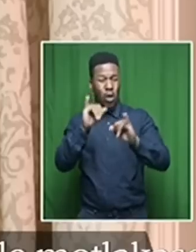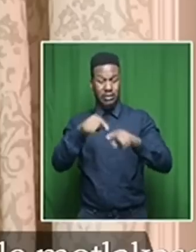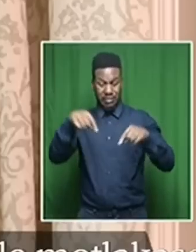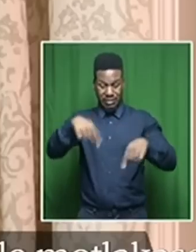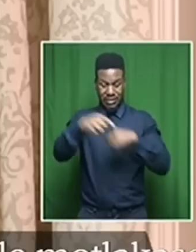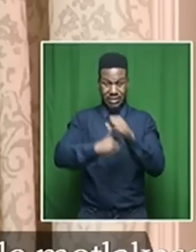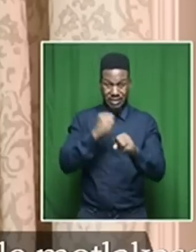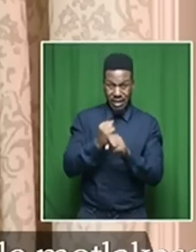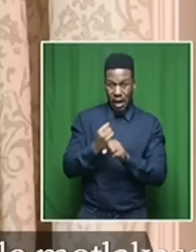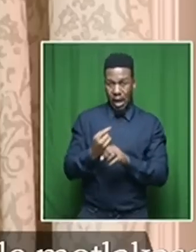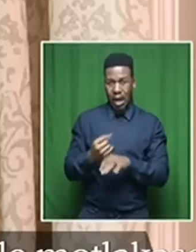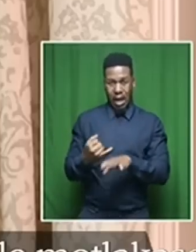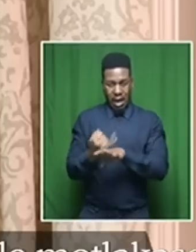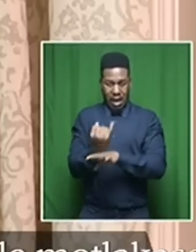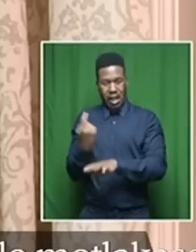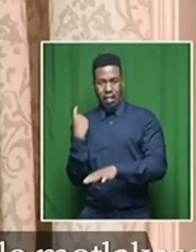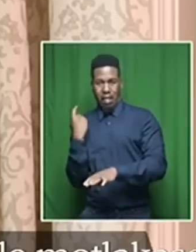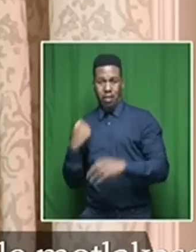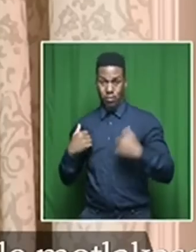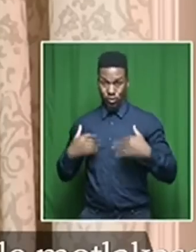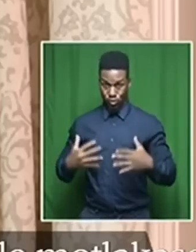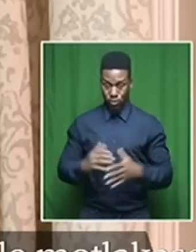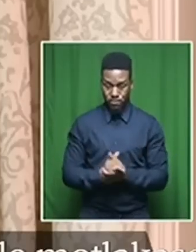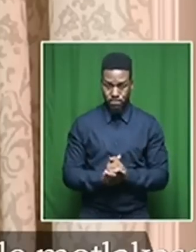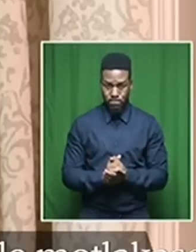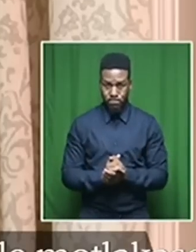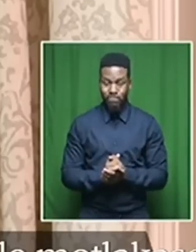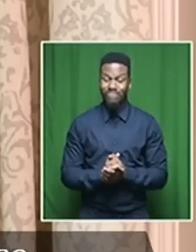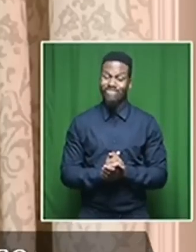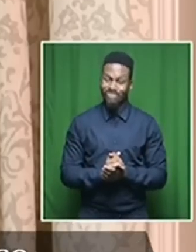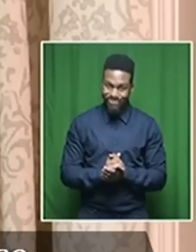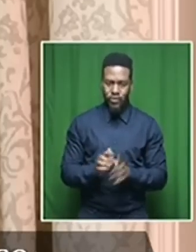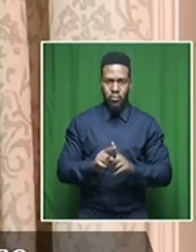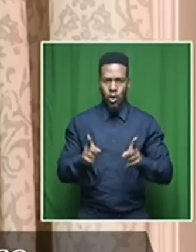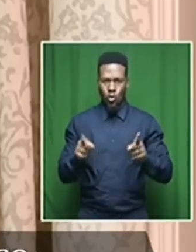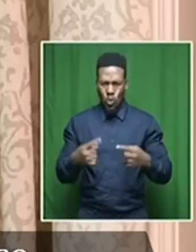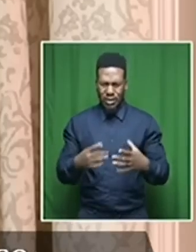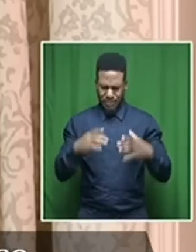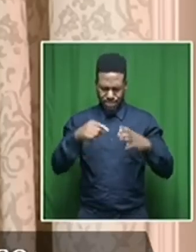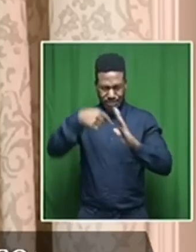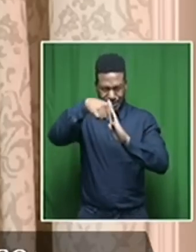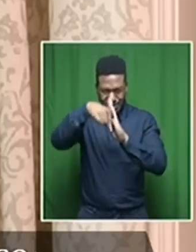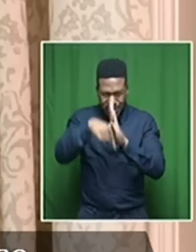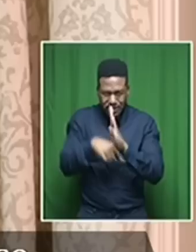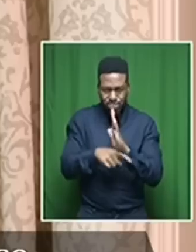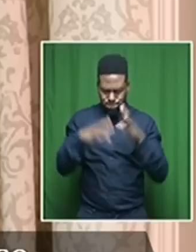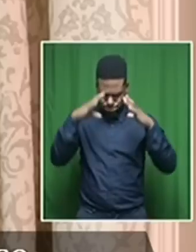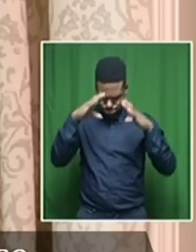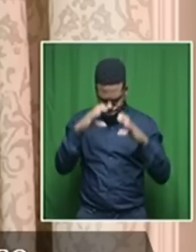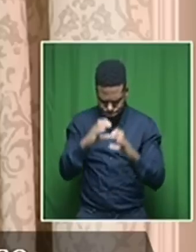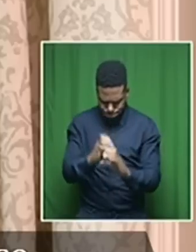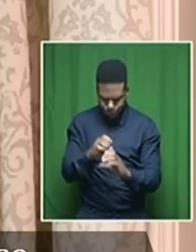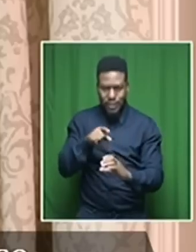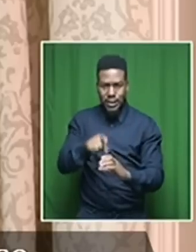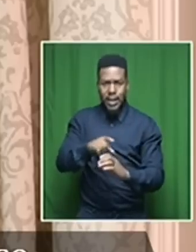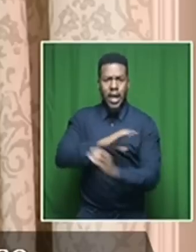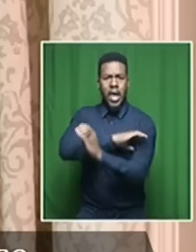of 2023, through an intense focus on implementing the Energy Action